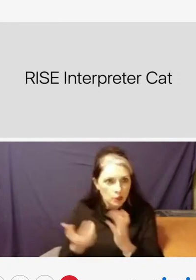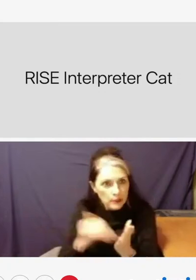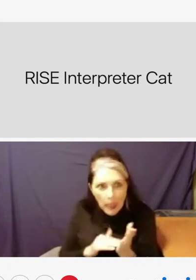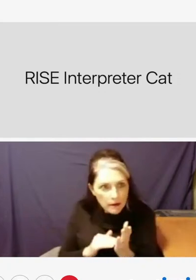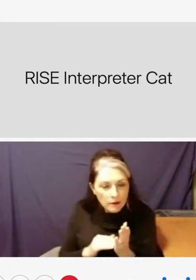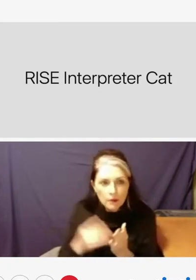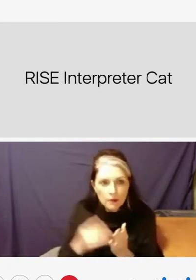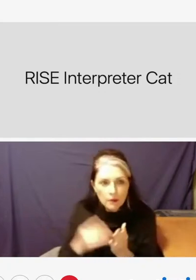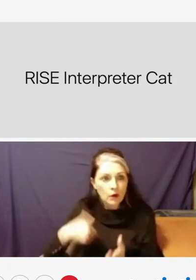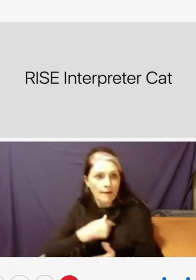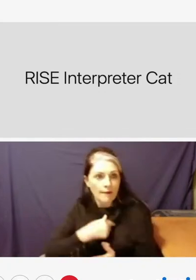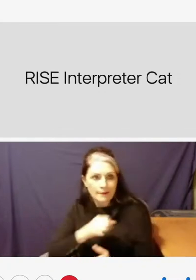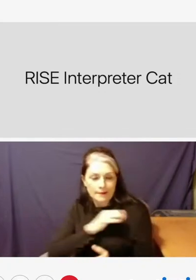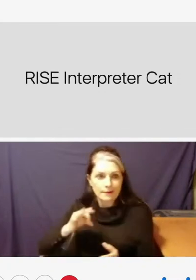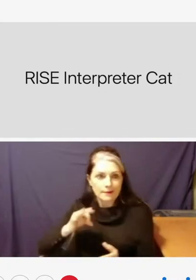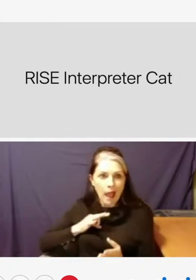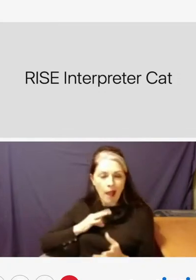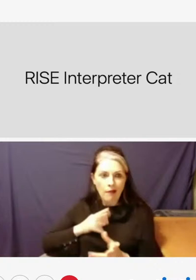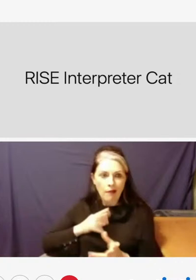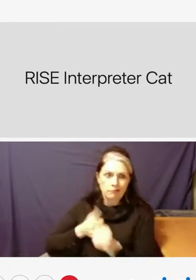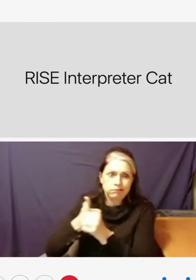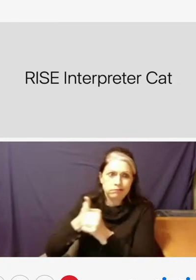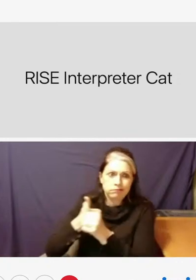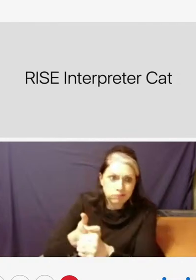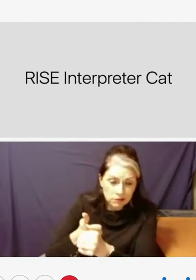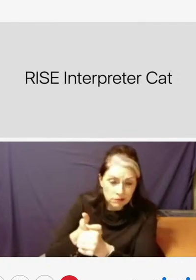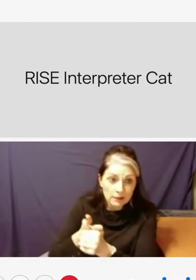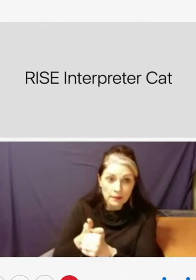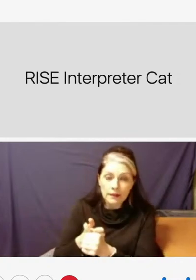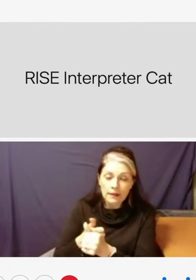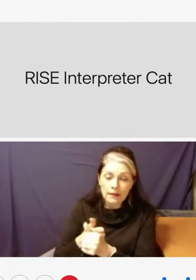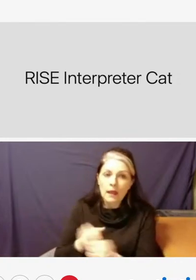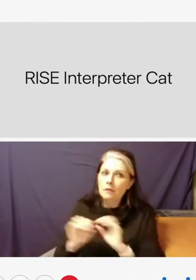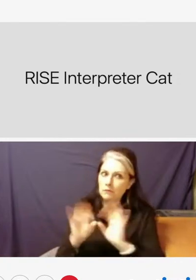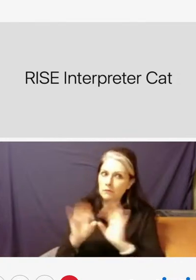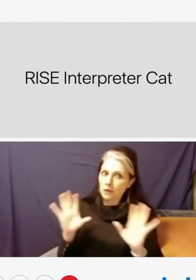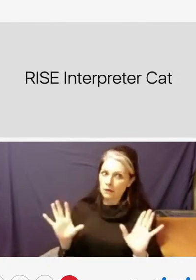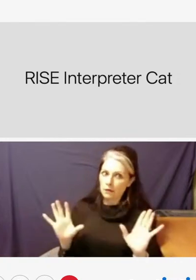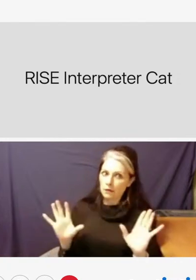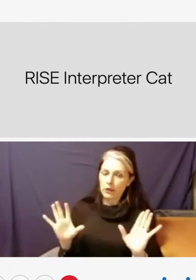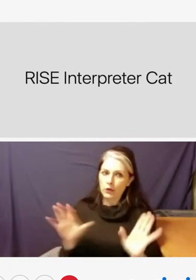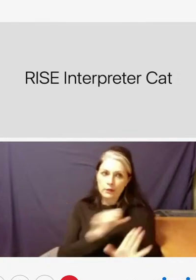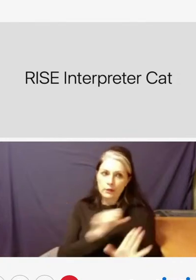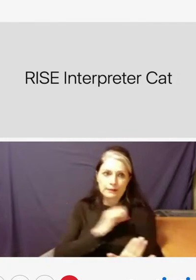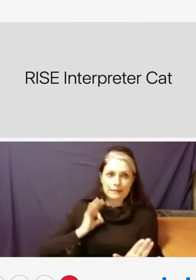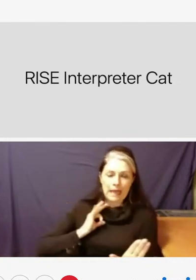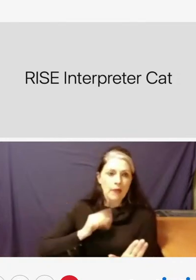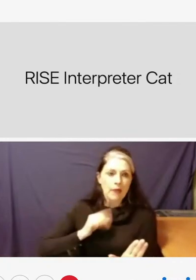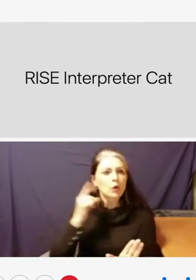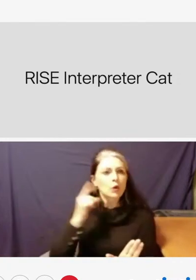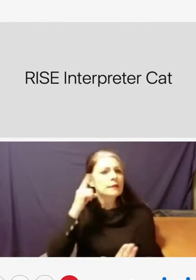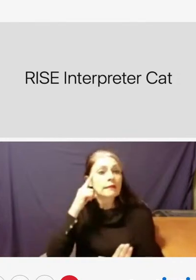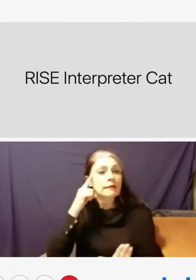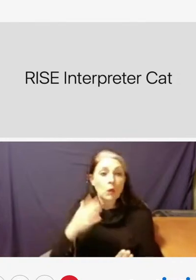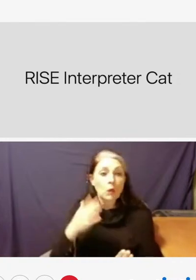of keep on top of all this so I do make that clear that so that staff doesn't think that it's it's my idea or your idea or our idea that we